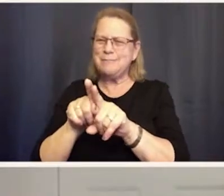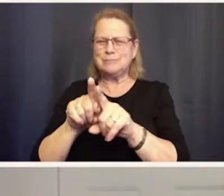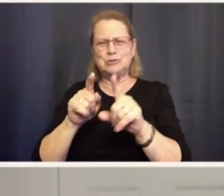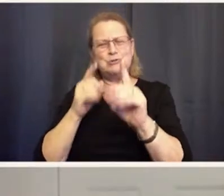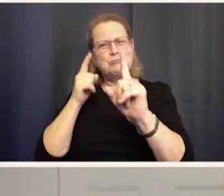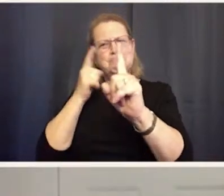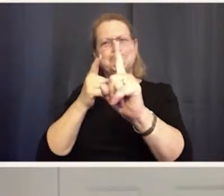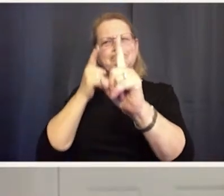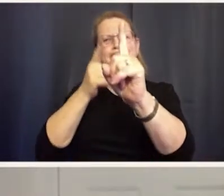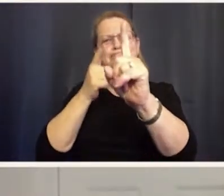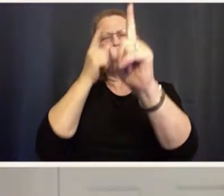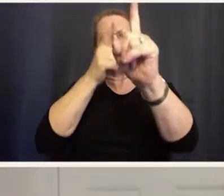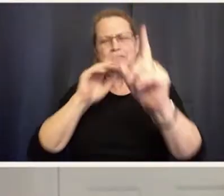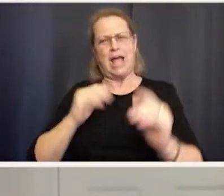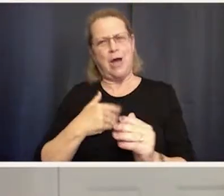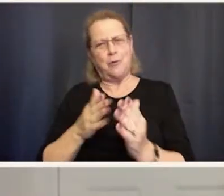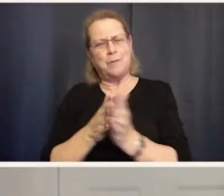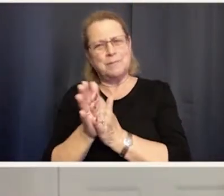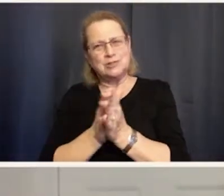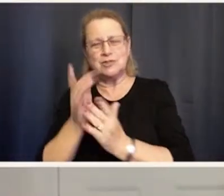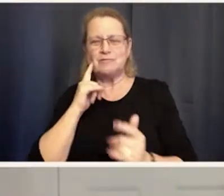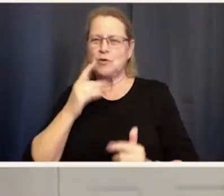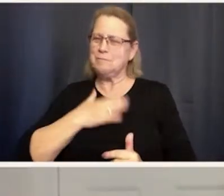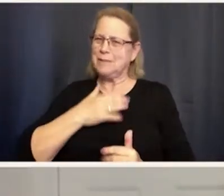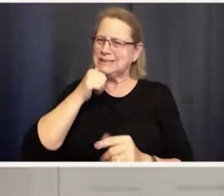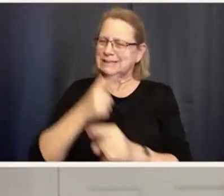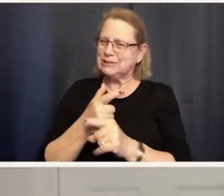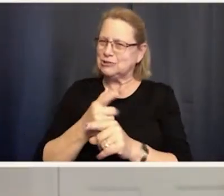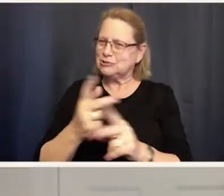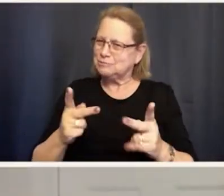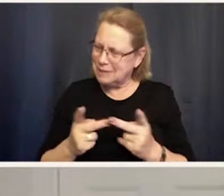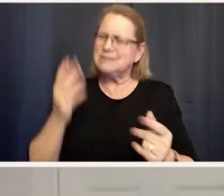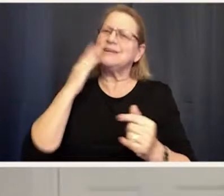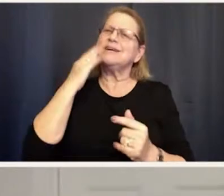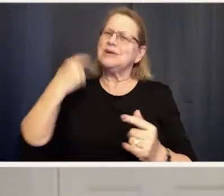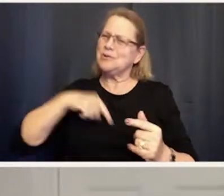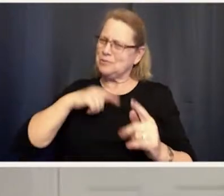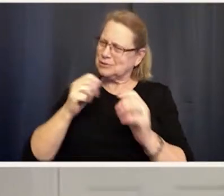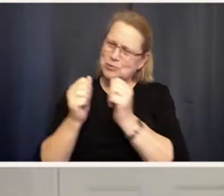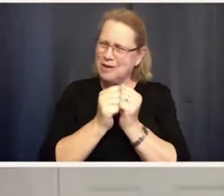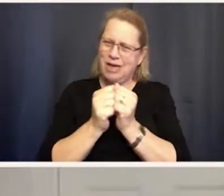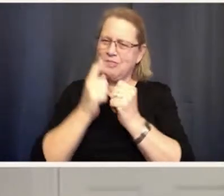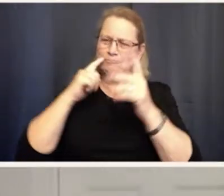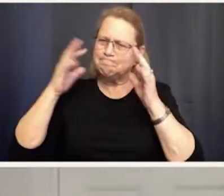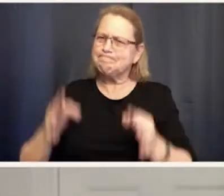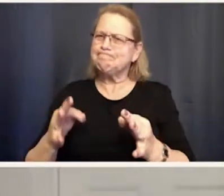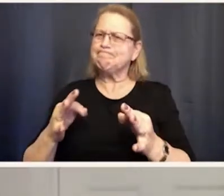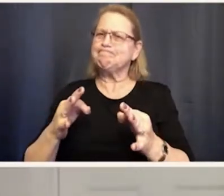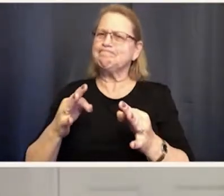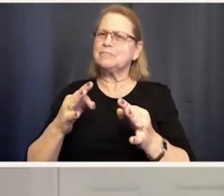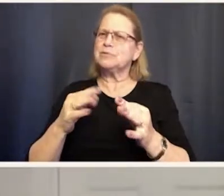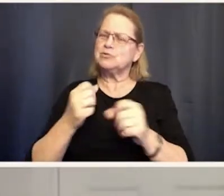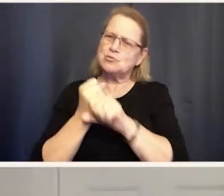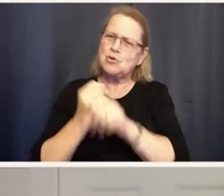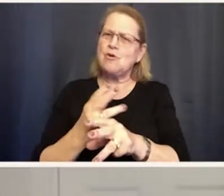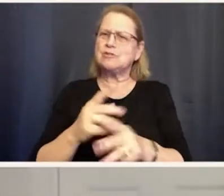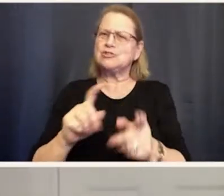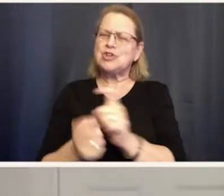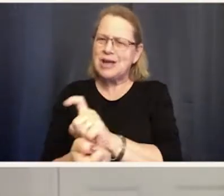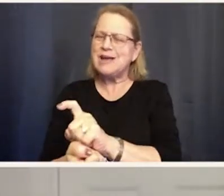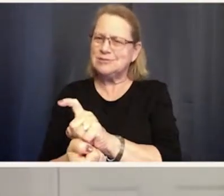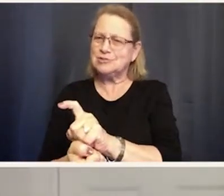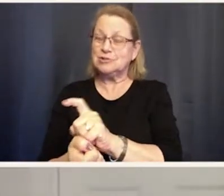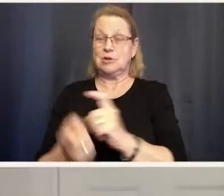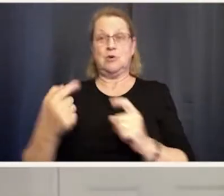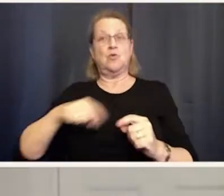of My Sister's Place forward, and together in our determination to make change. My Sister's Place began 45 years ago